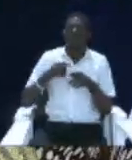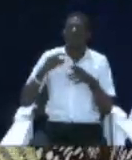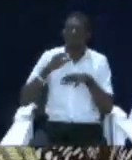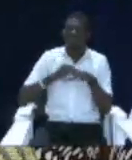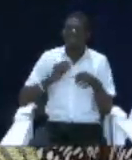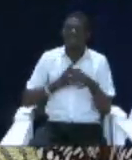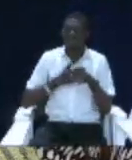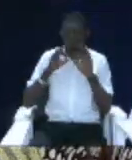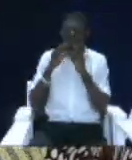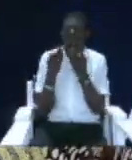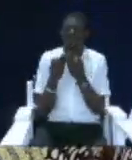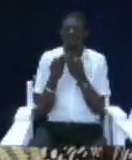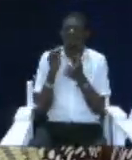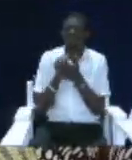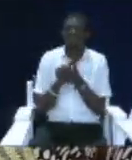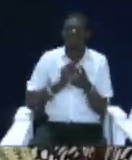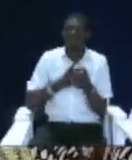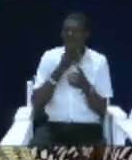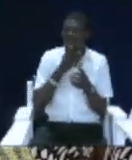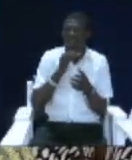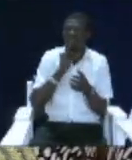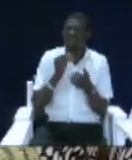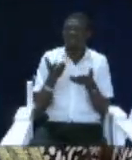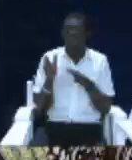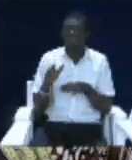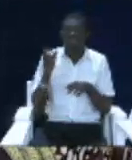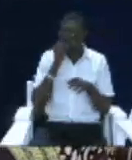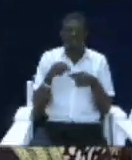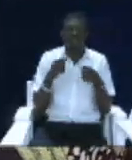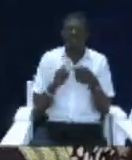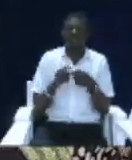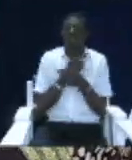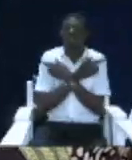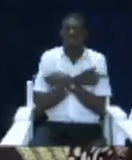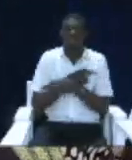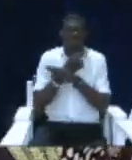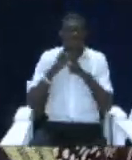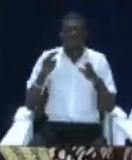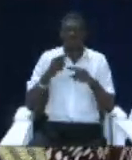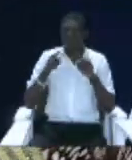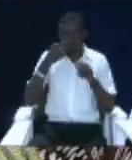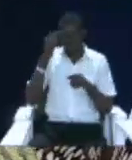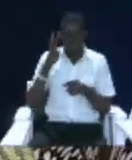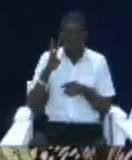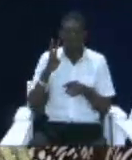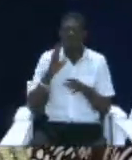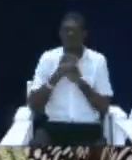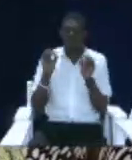our families that our mother is dead, though. They should come to our rescue, because we are just for a number, no